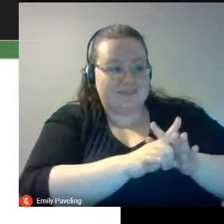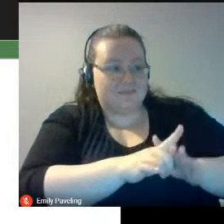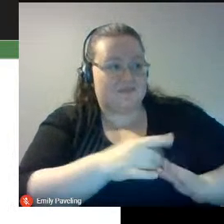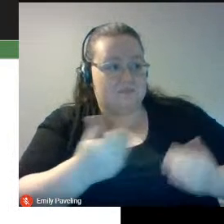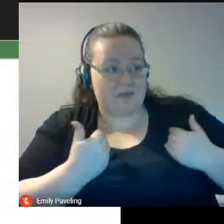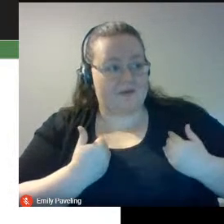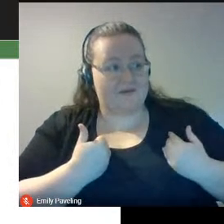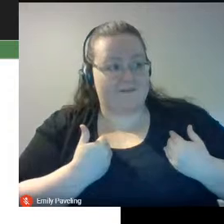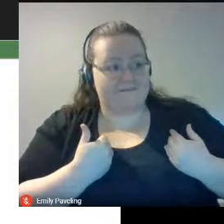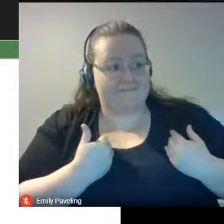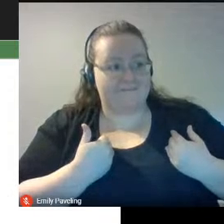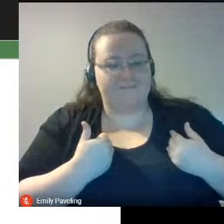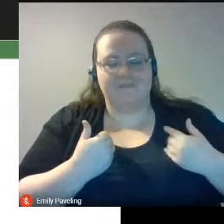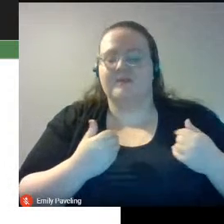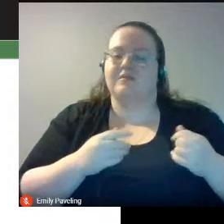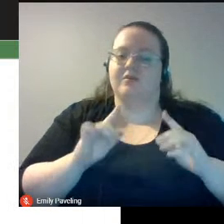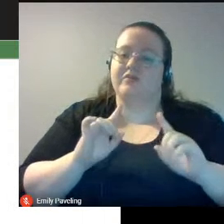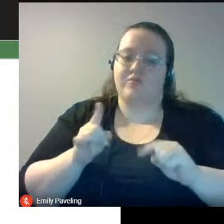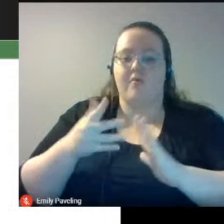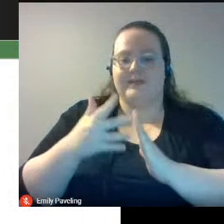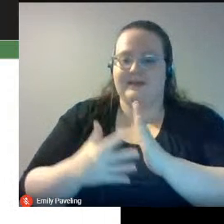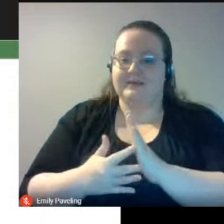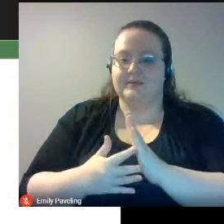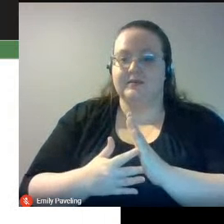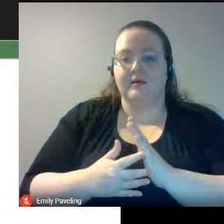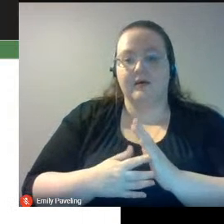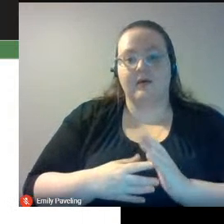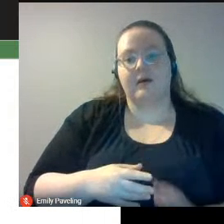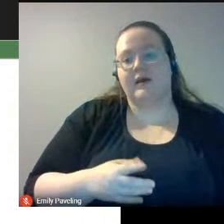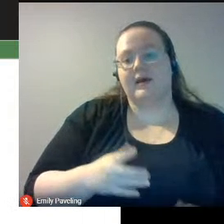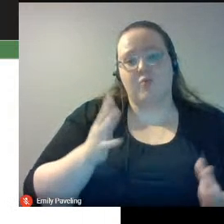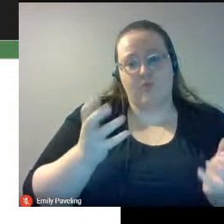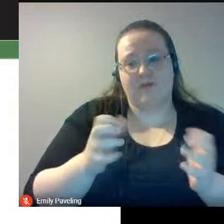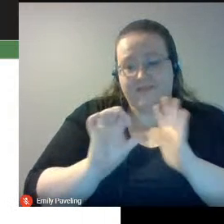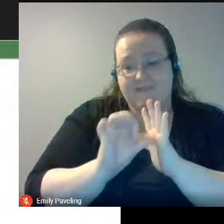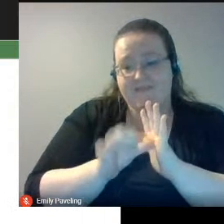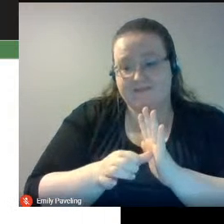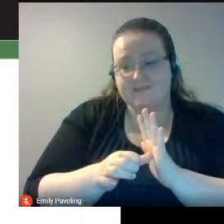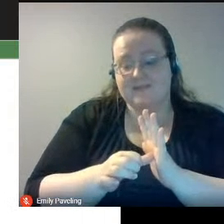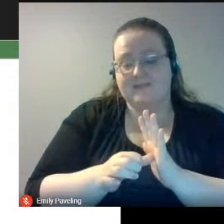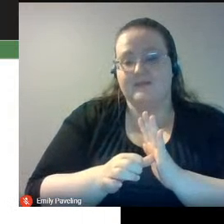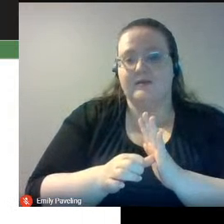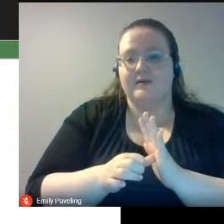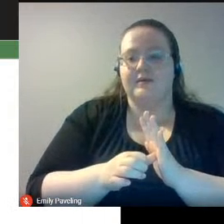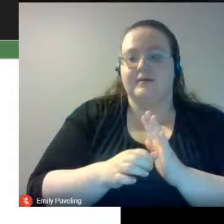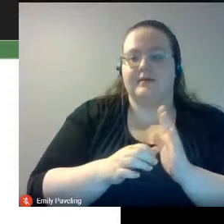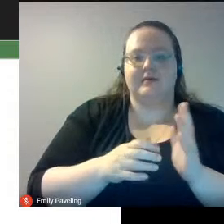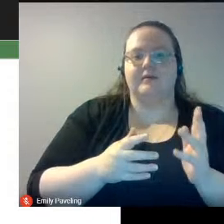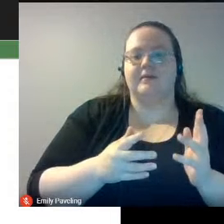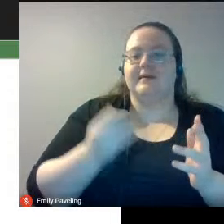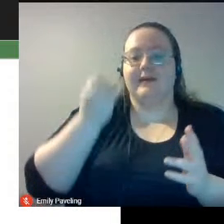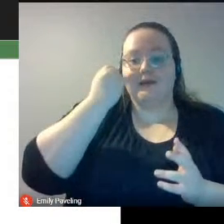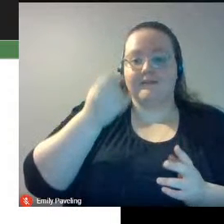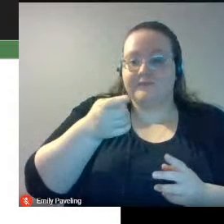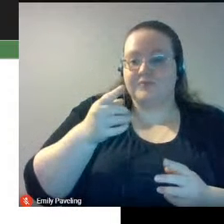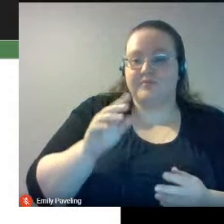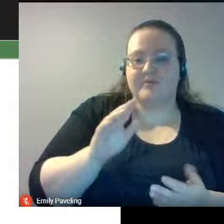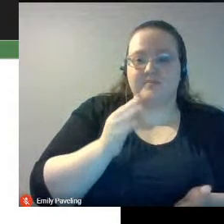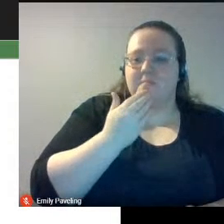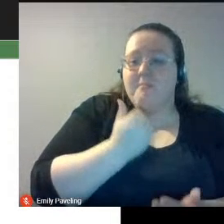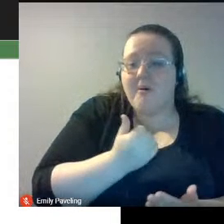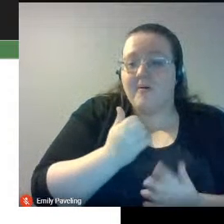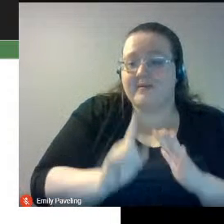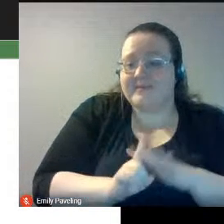ill, even if you have very mild symptoms. I really hope as a group of teachers, staff in school settings,